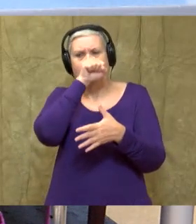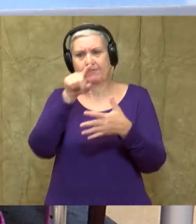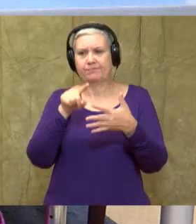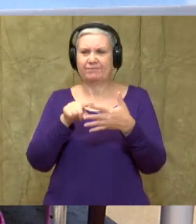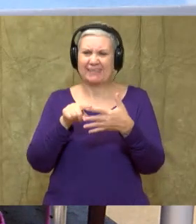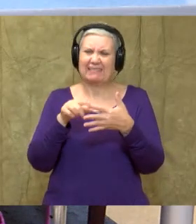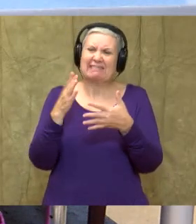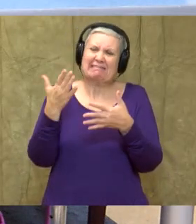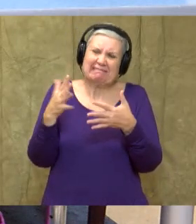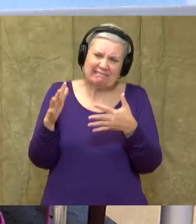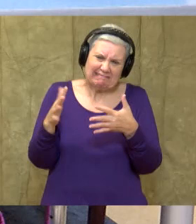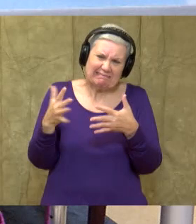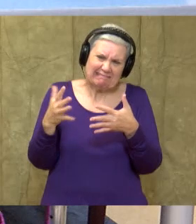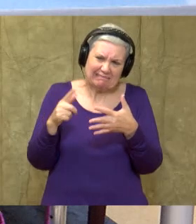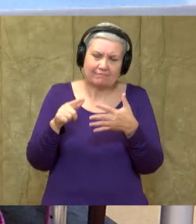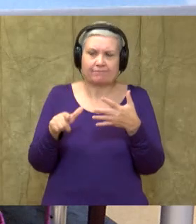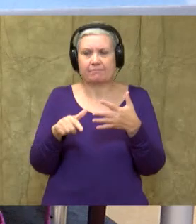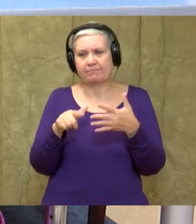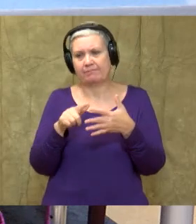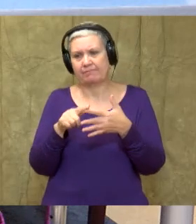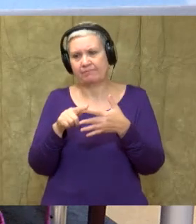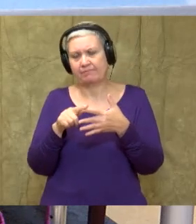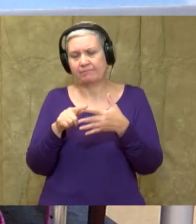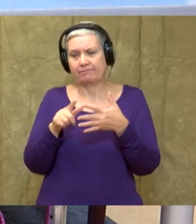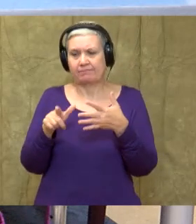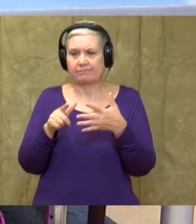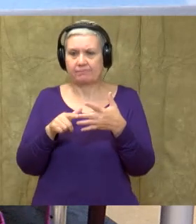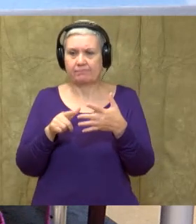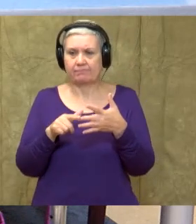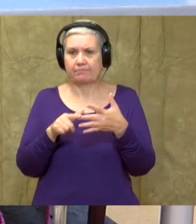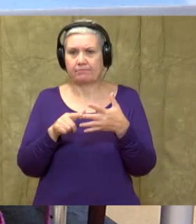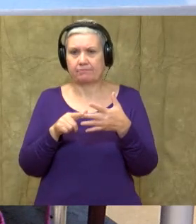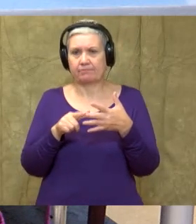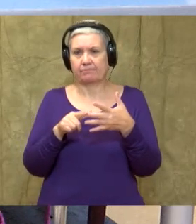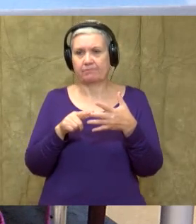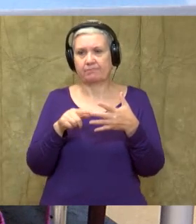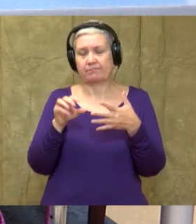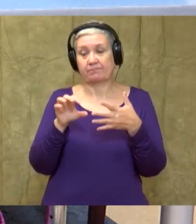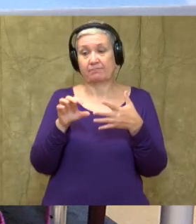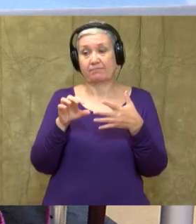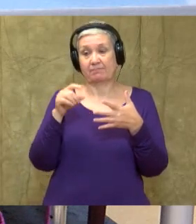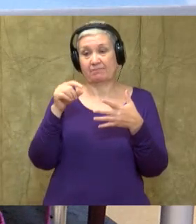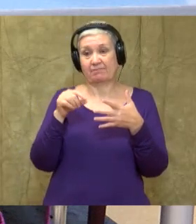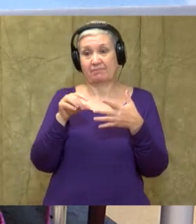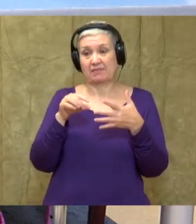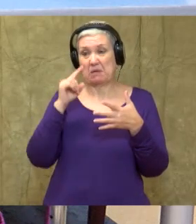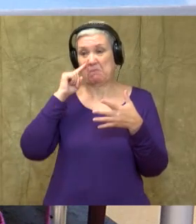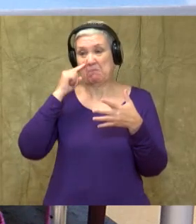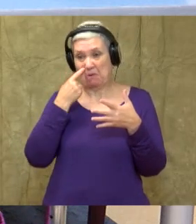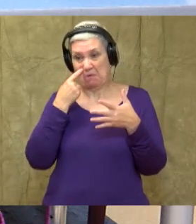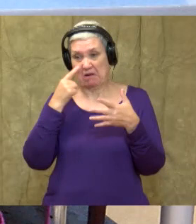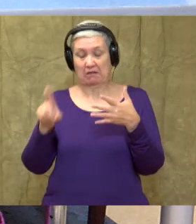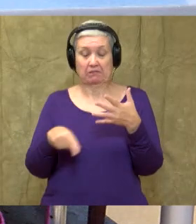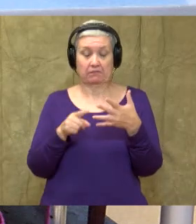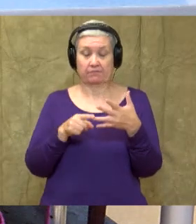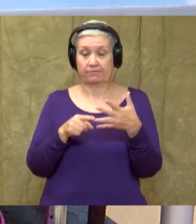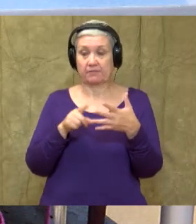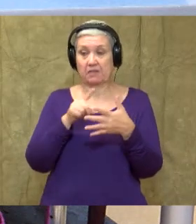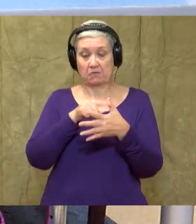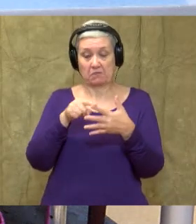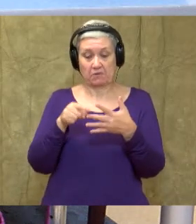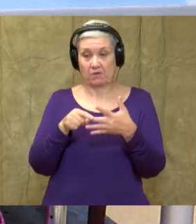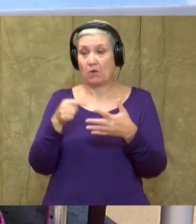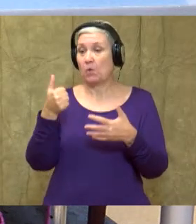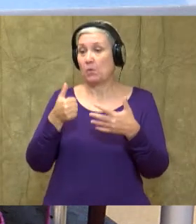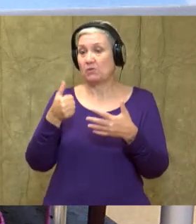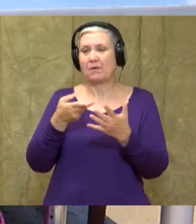somewhat love virtual learning or somewhat like virtual learning. C, I think virtual learning is boring. So you can be honest in